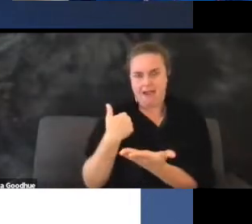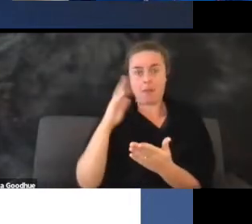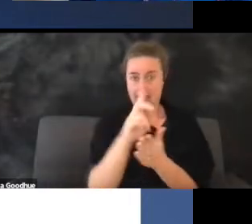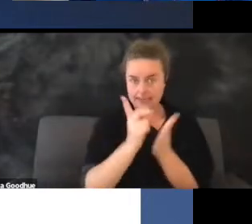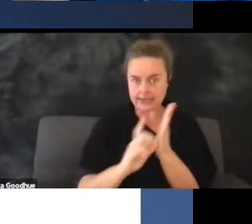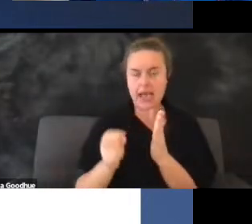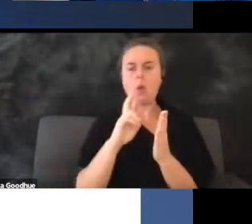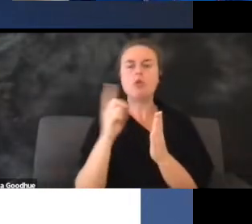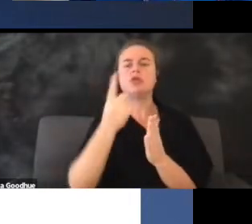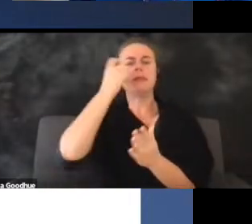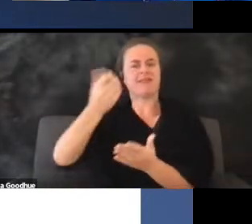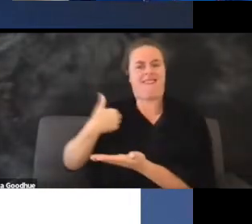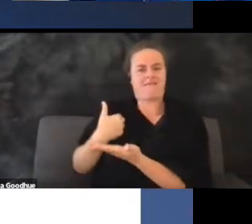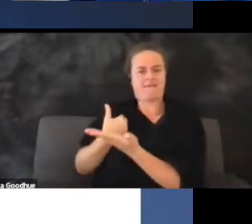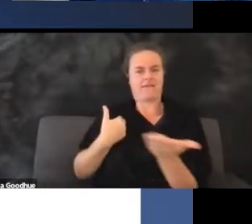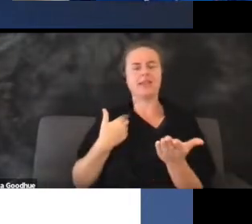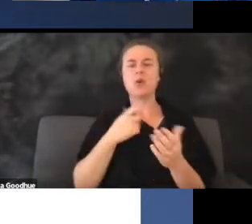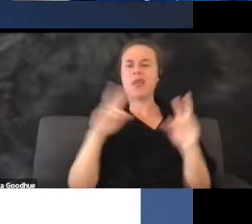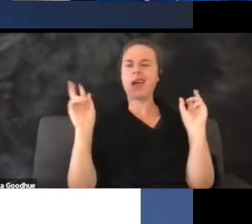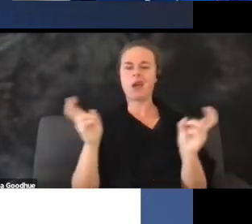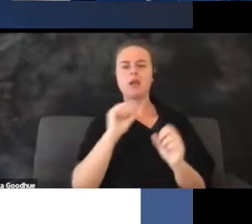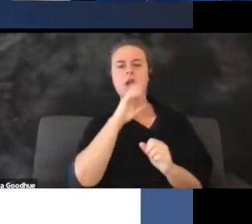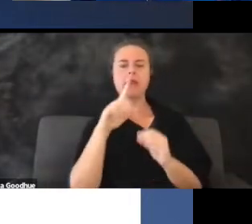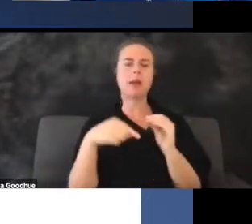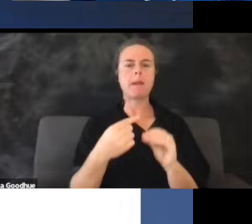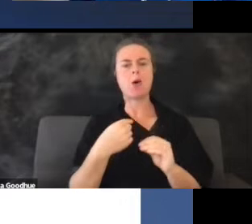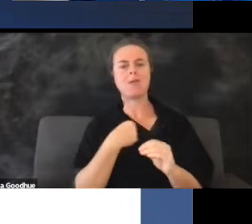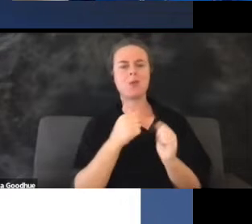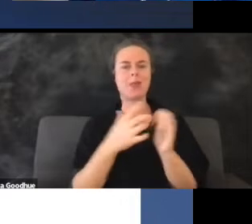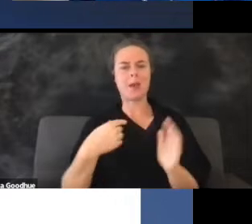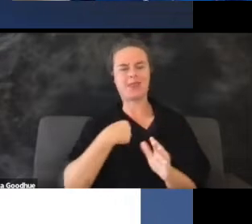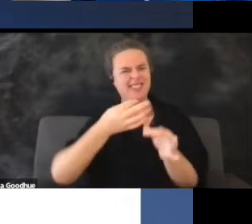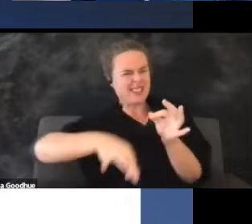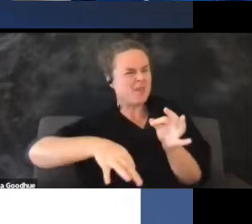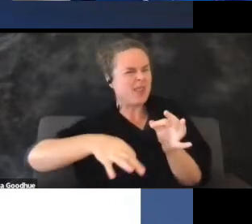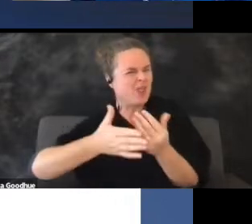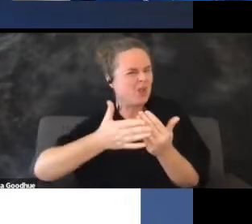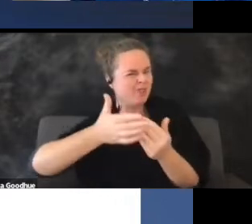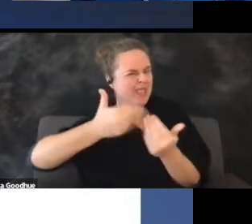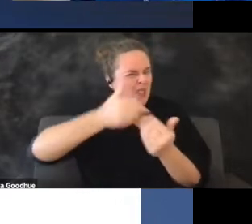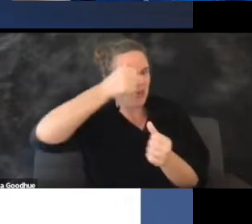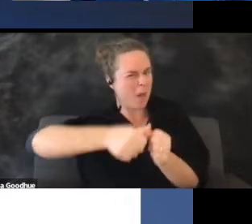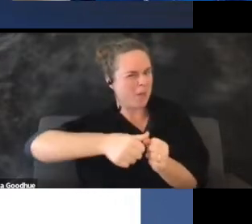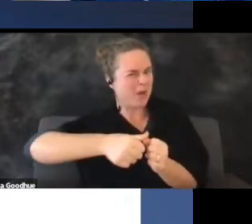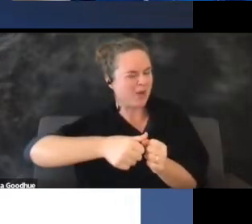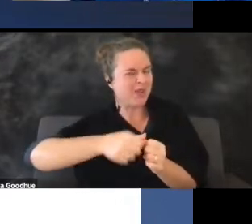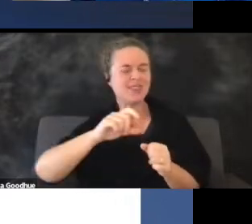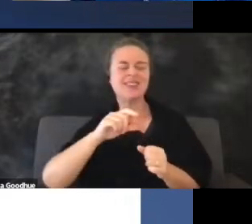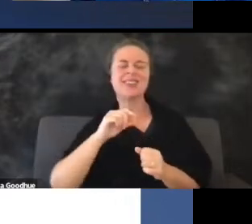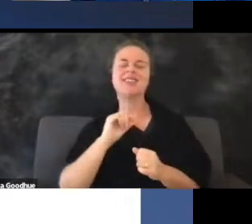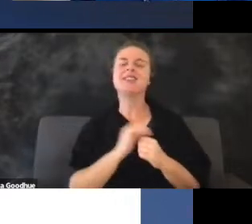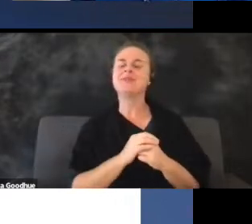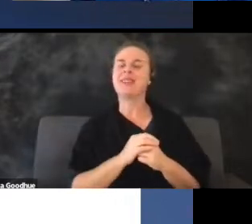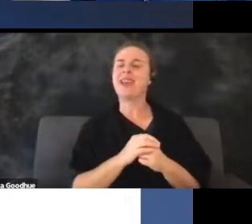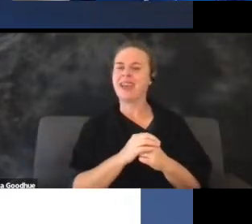I like this nothing about me without me. One, it's simple, so I can remember it. And it reminds me that we should